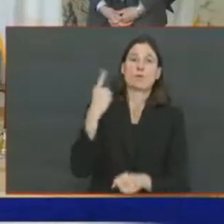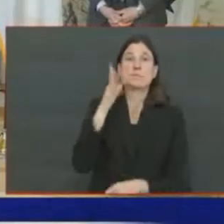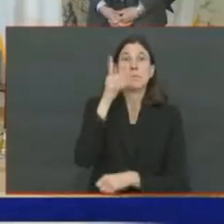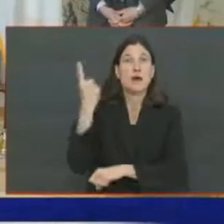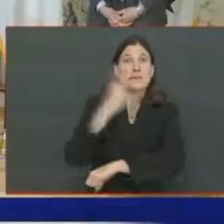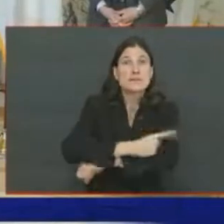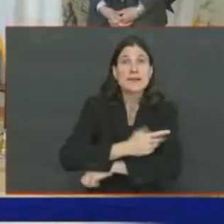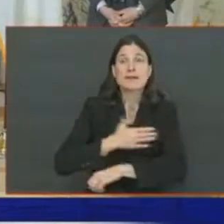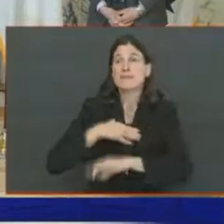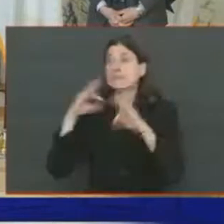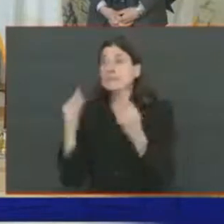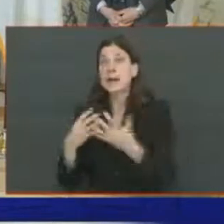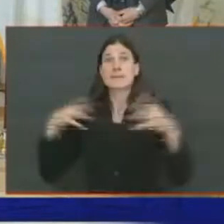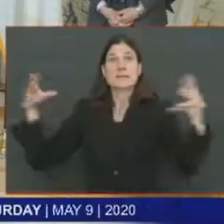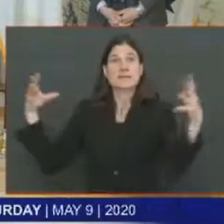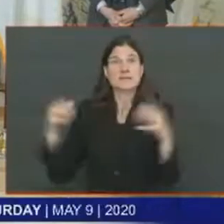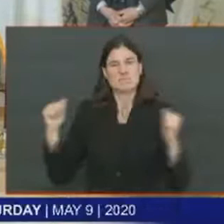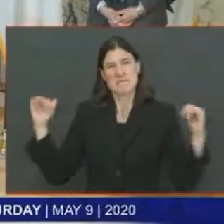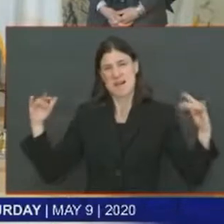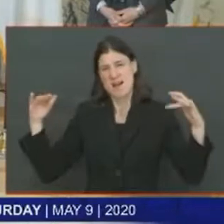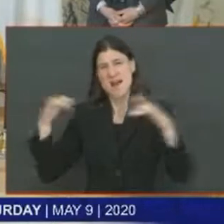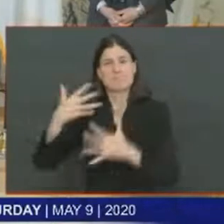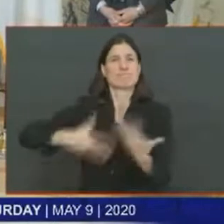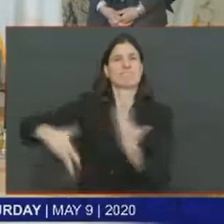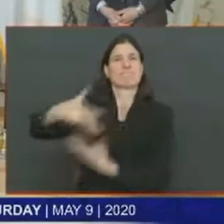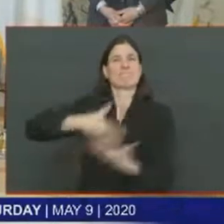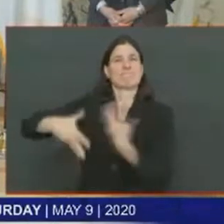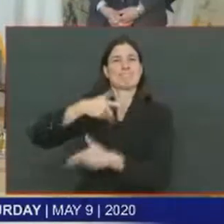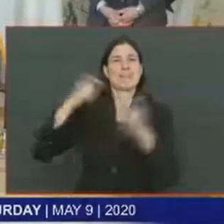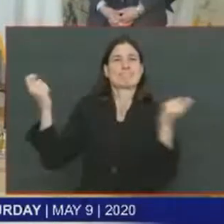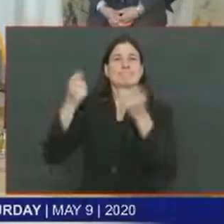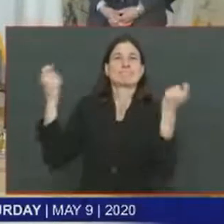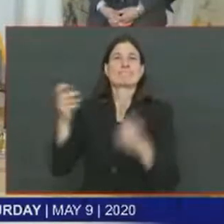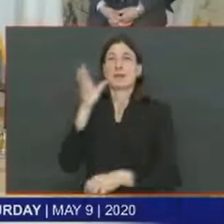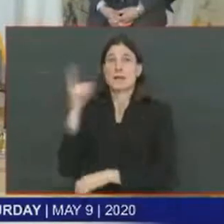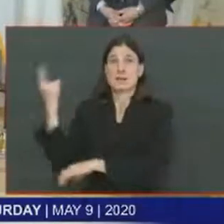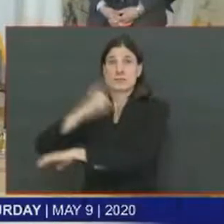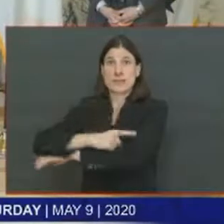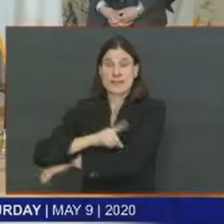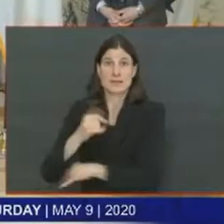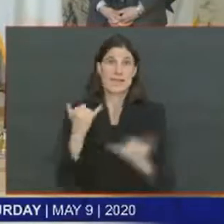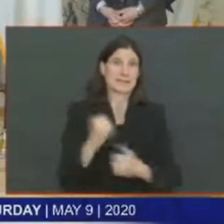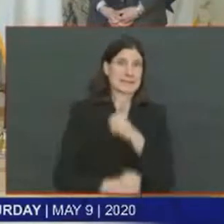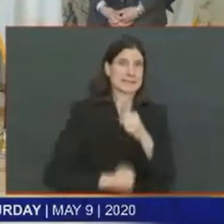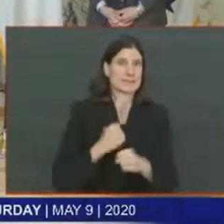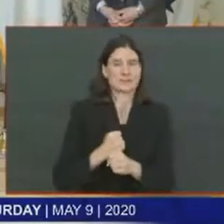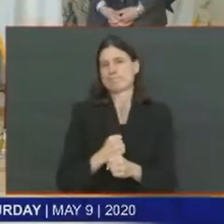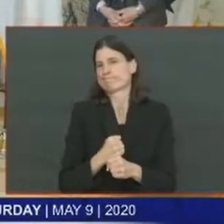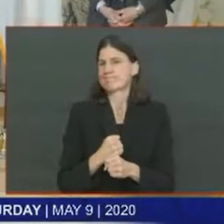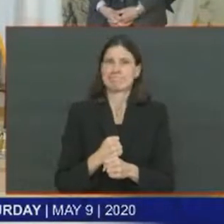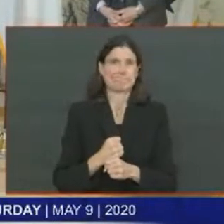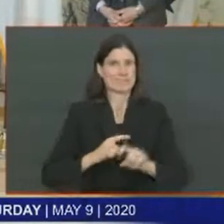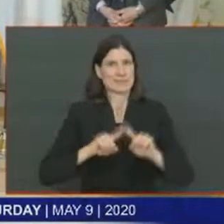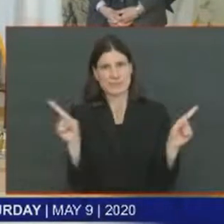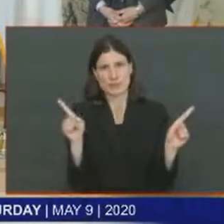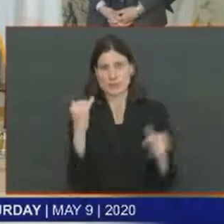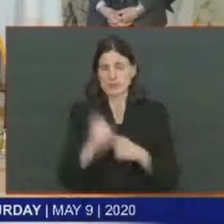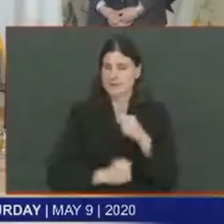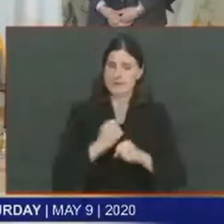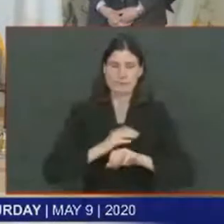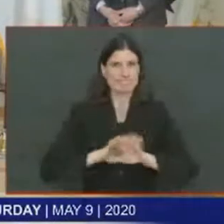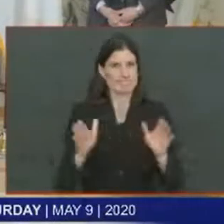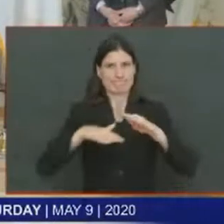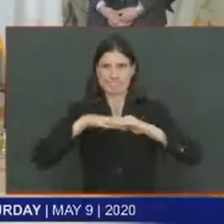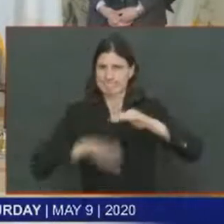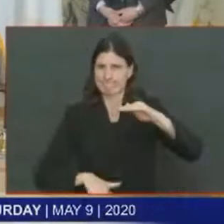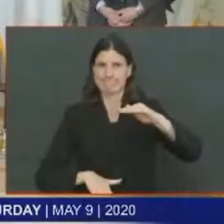And this year we'll find different ways to show mom we love her, because we don't want to be gathering 10, 15, 20 people at a